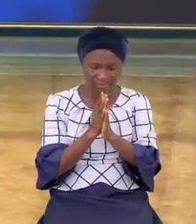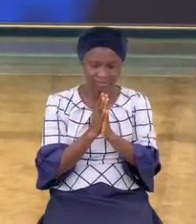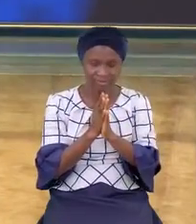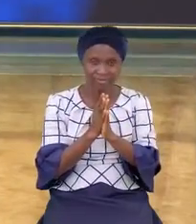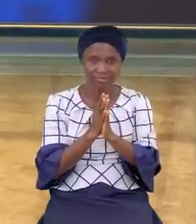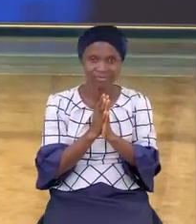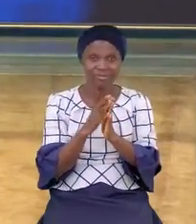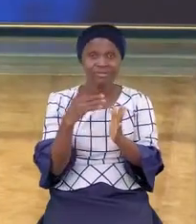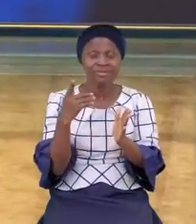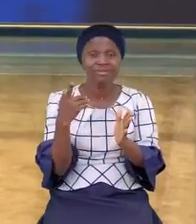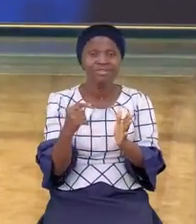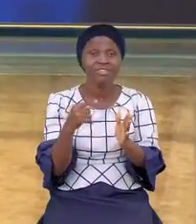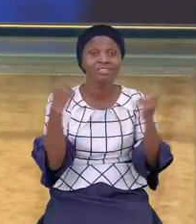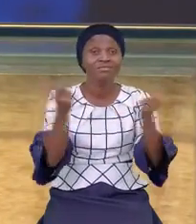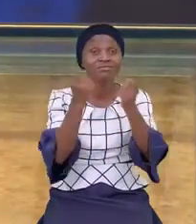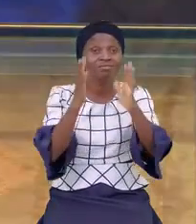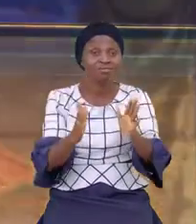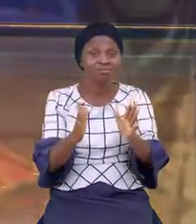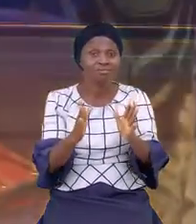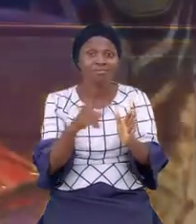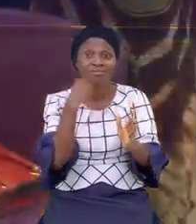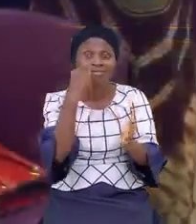and the conquerors say,